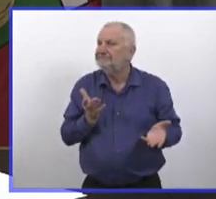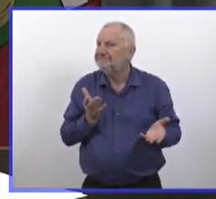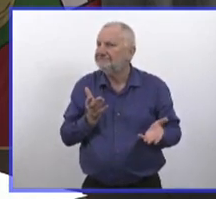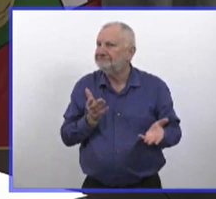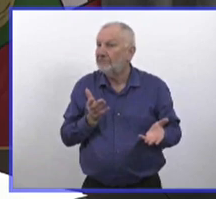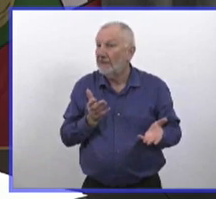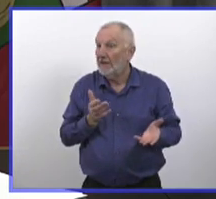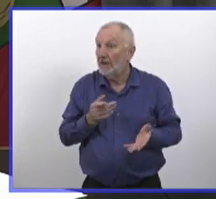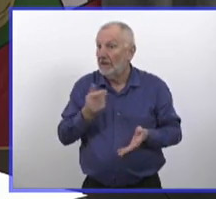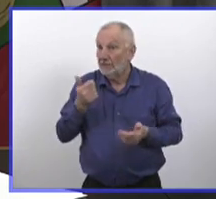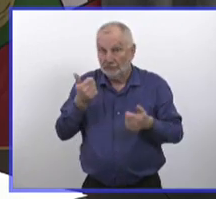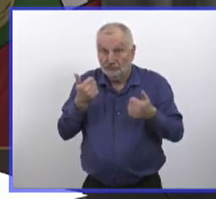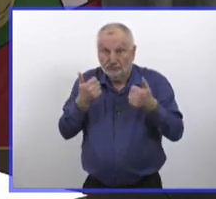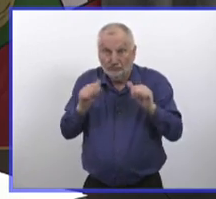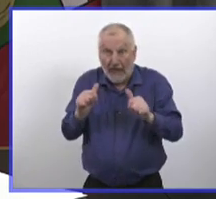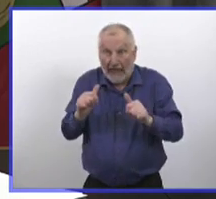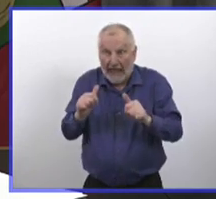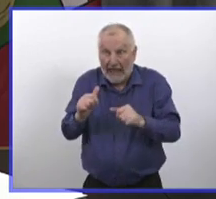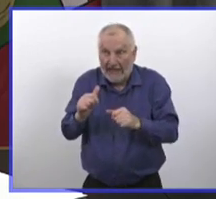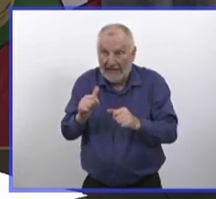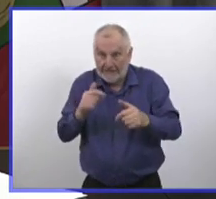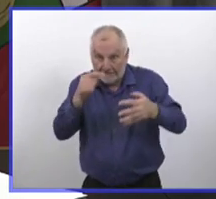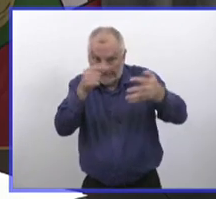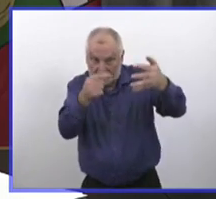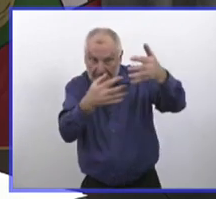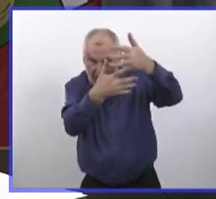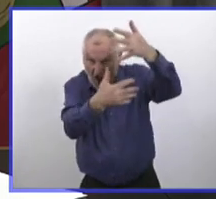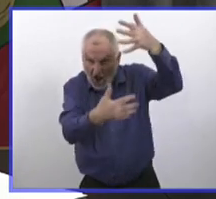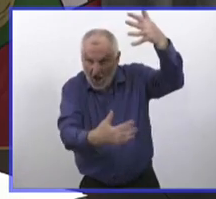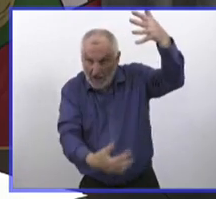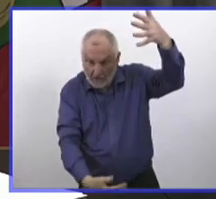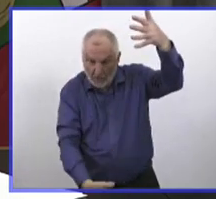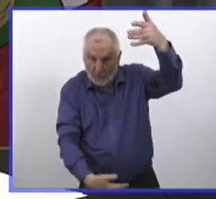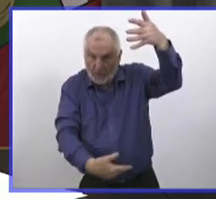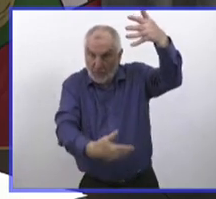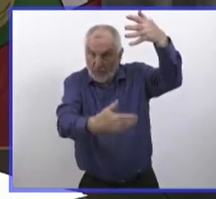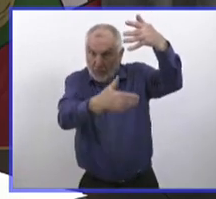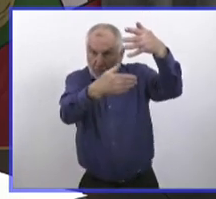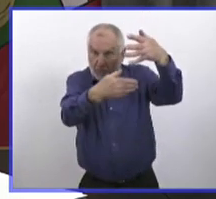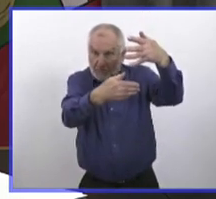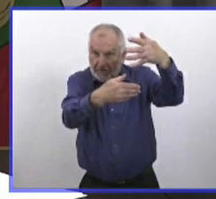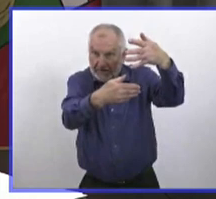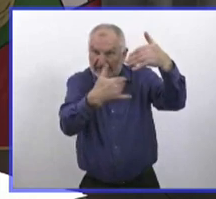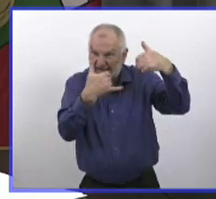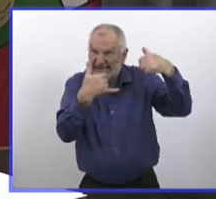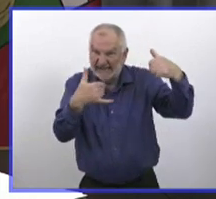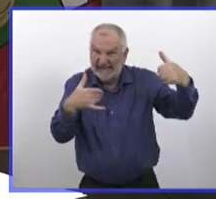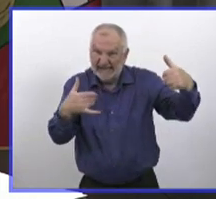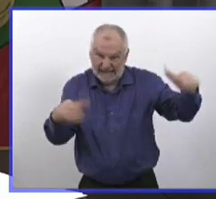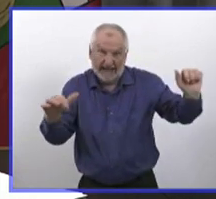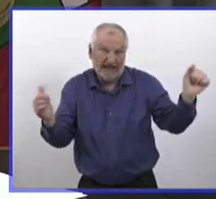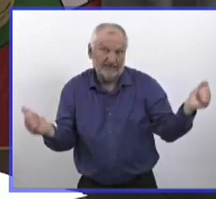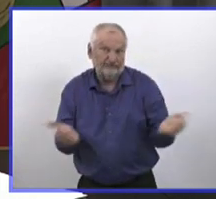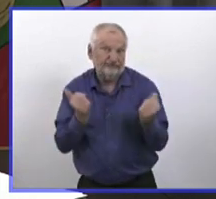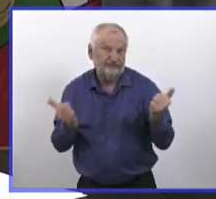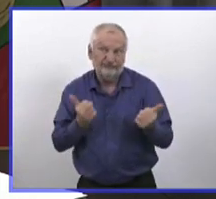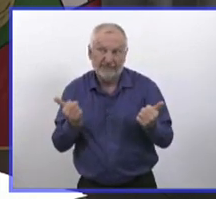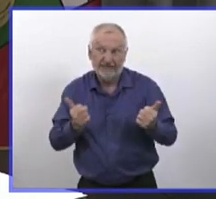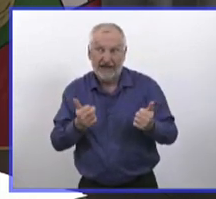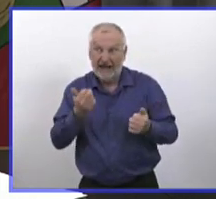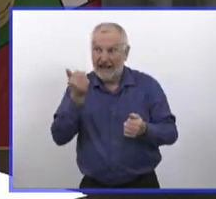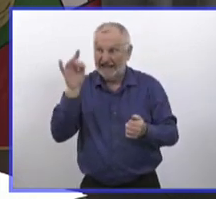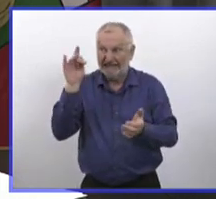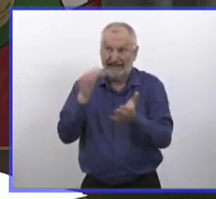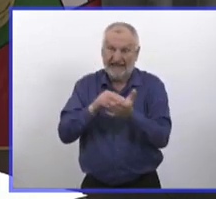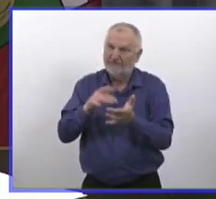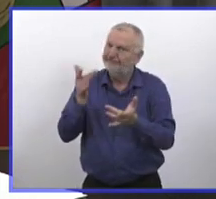as narrow as possible with our high-risk conditions, that there's still, with such a low number of doses, wouldn't be able